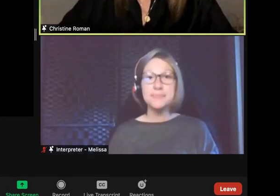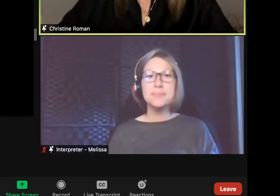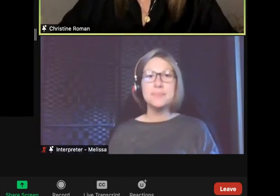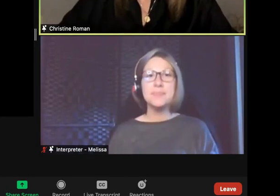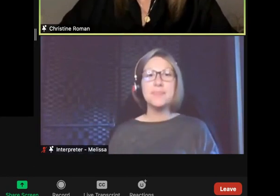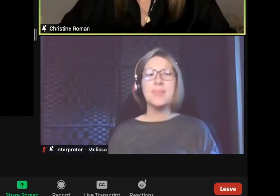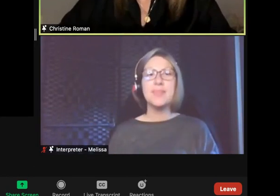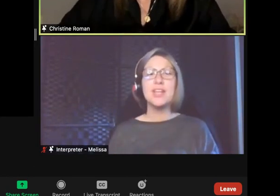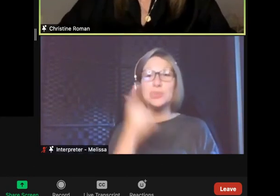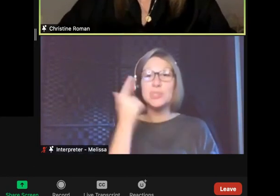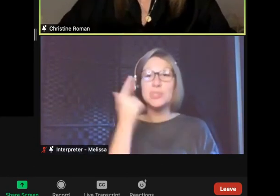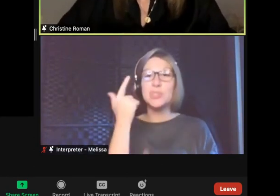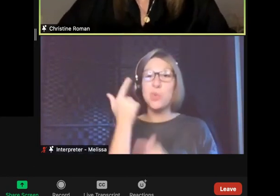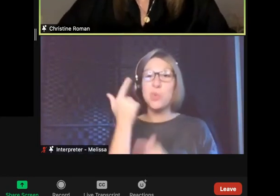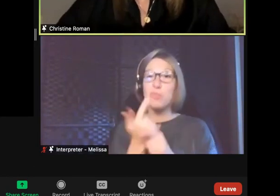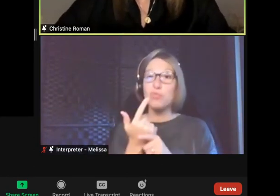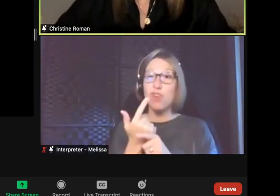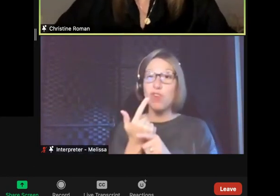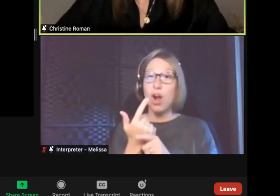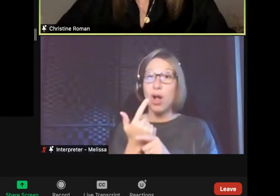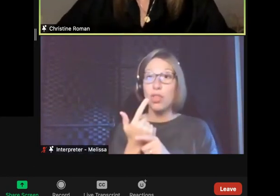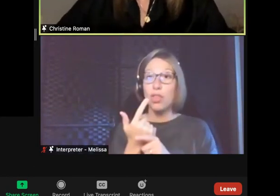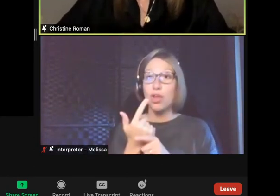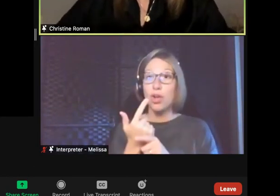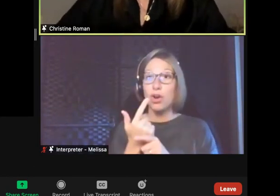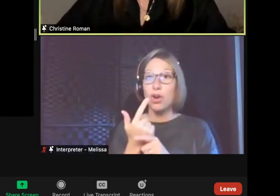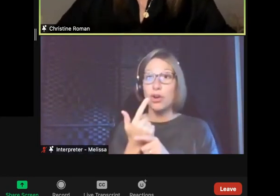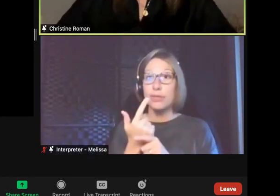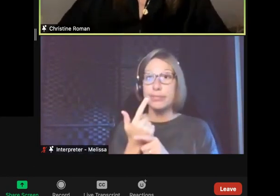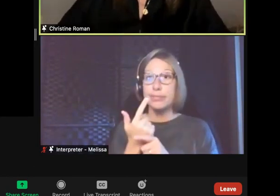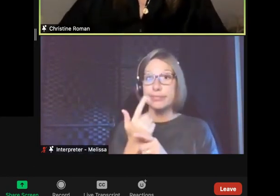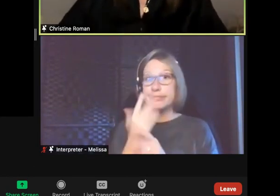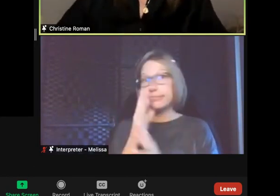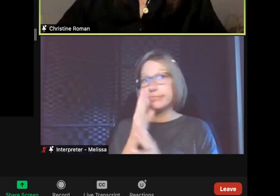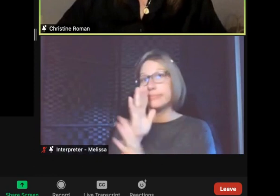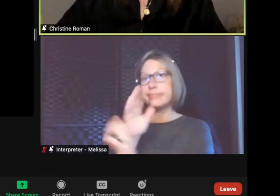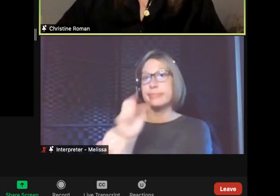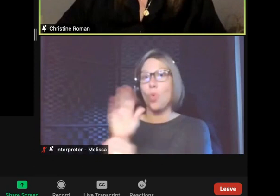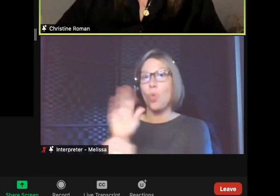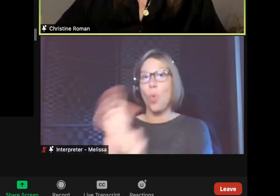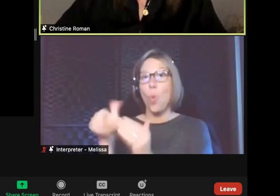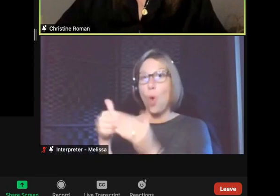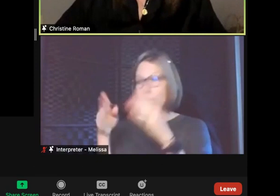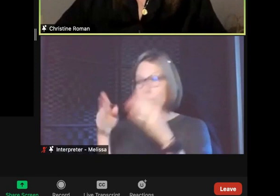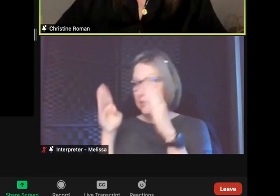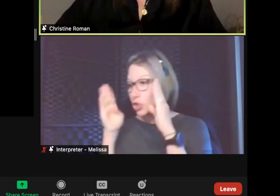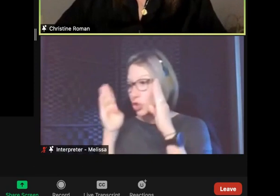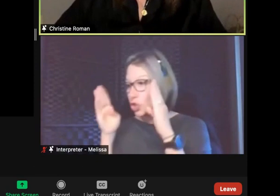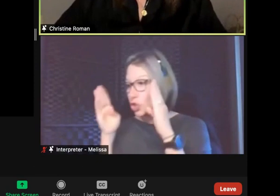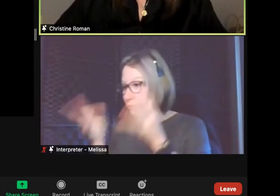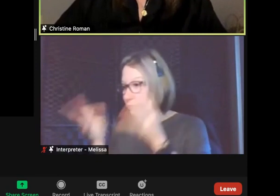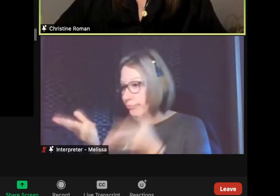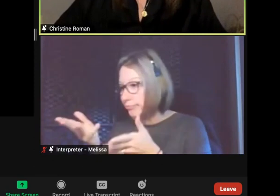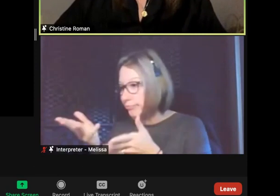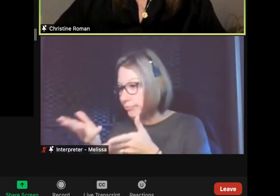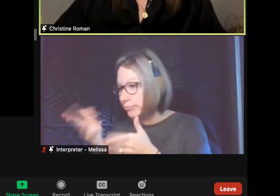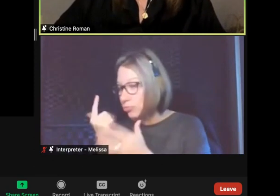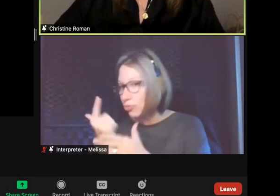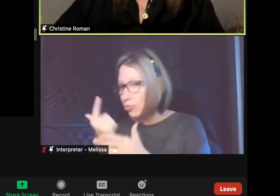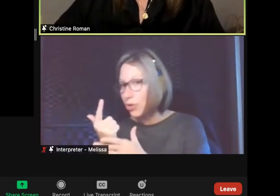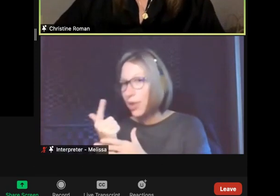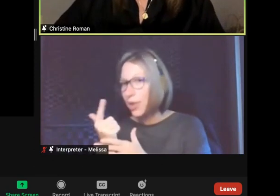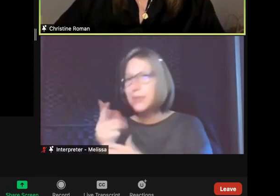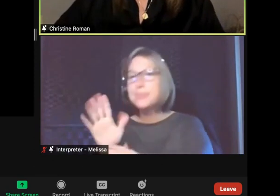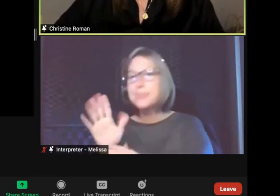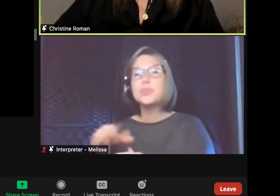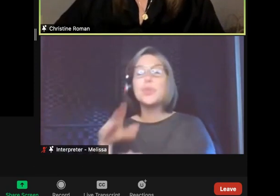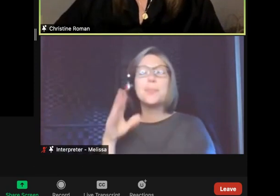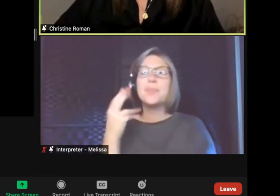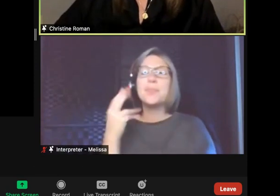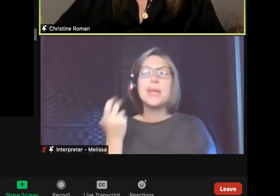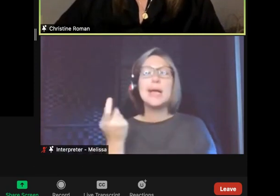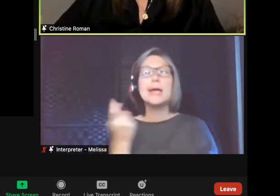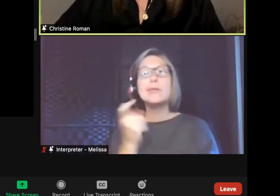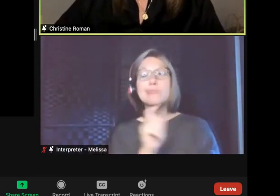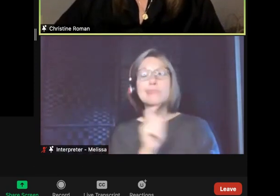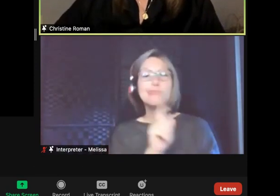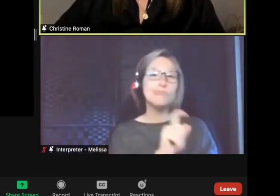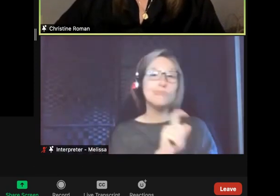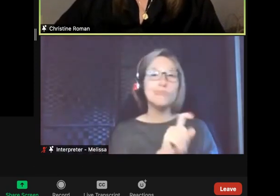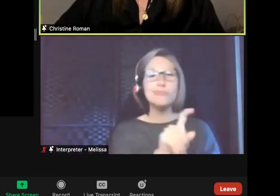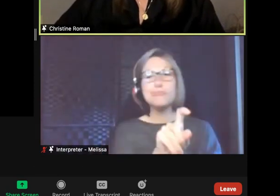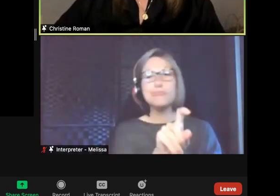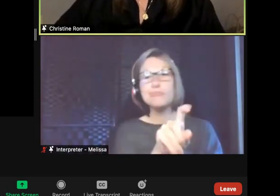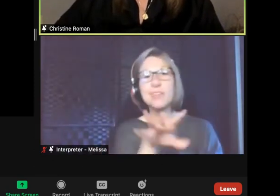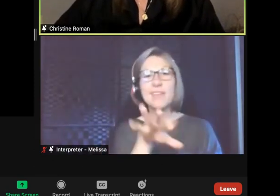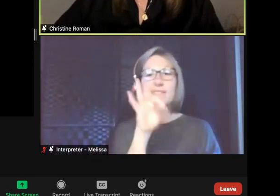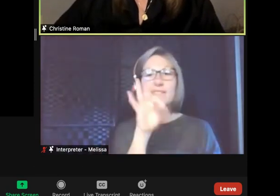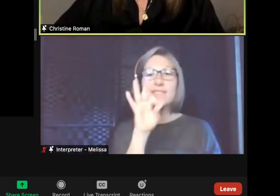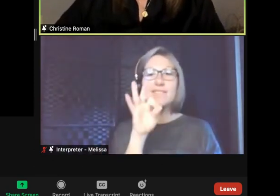his brother was getting virtually all the attention. So he just quietly went over to the table and found a piece of tape, put it on